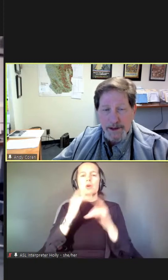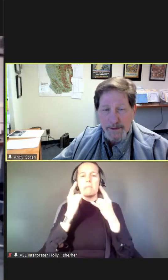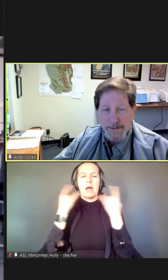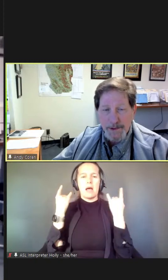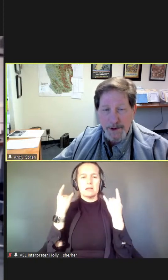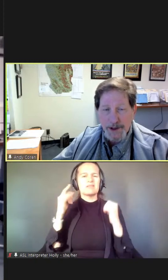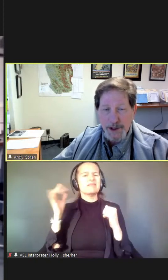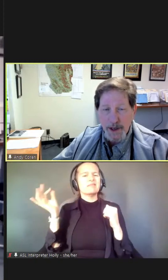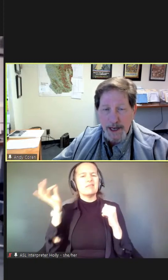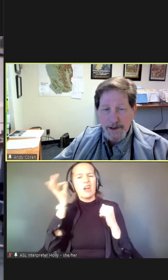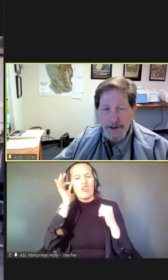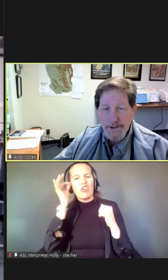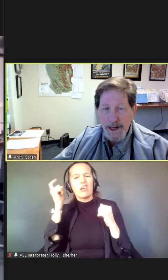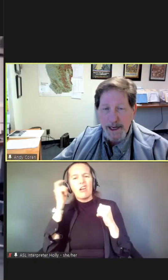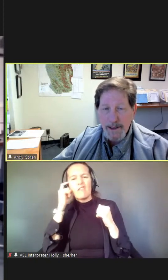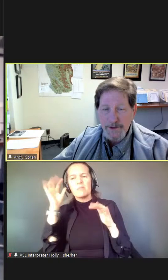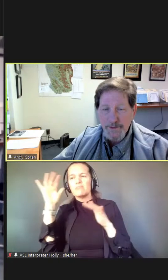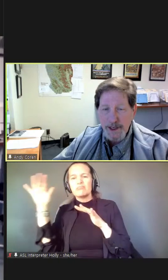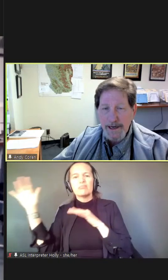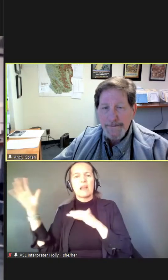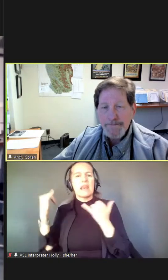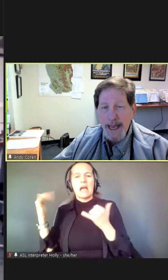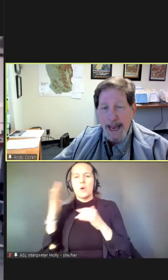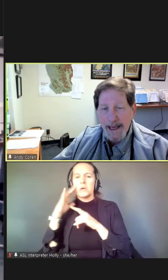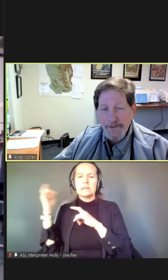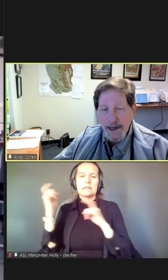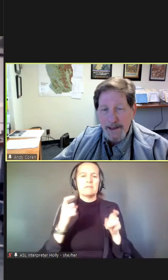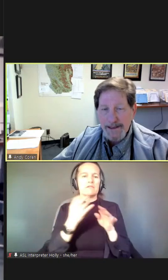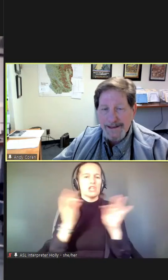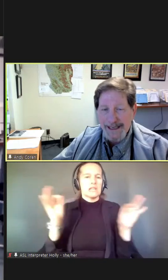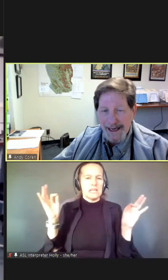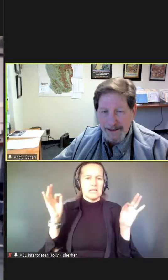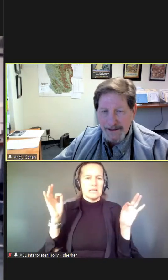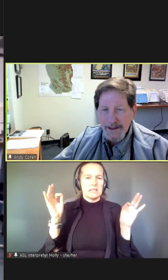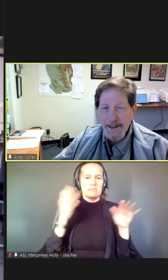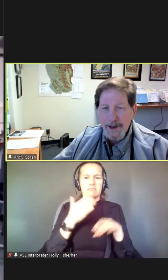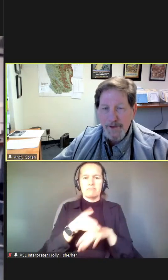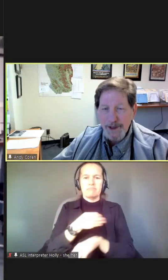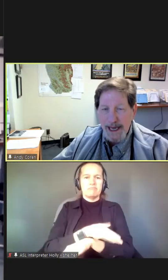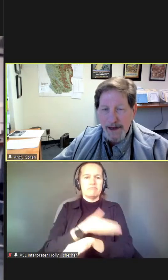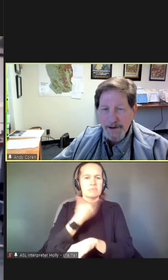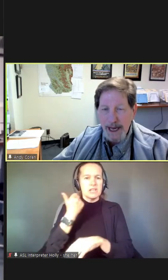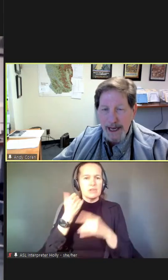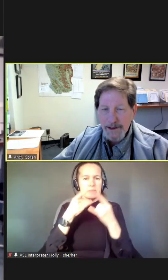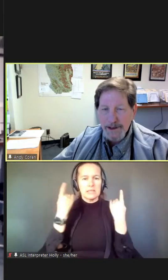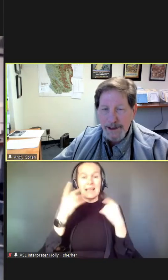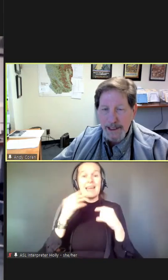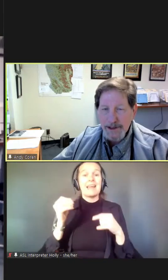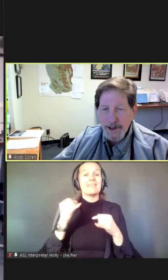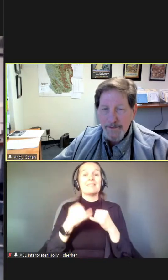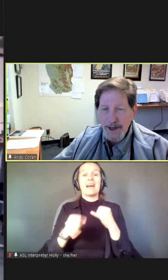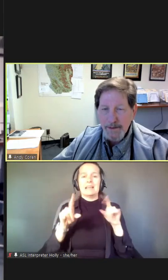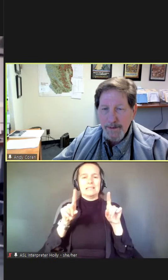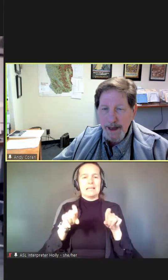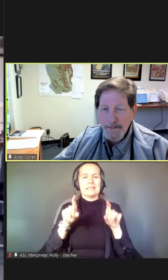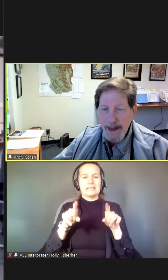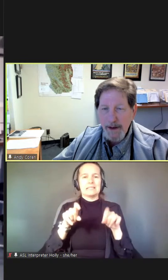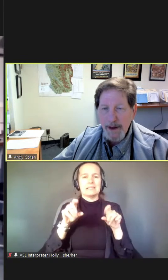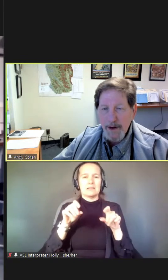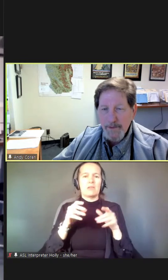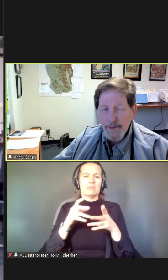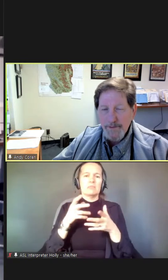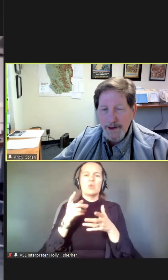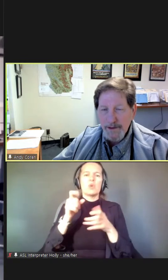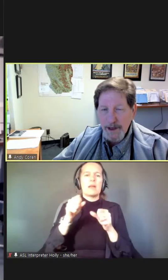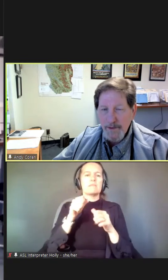government and some employers are now supplying these free. And finally, test. The over-the-counter antigen tests are available by